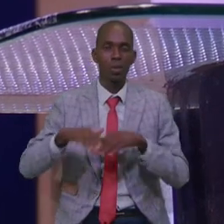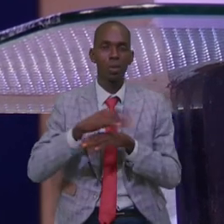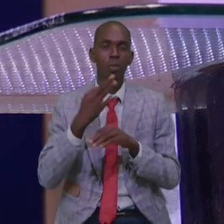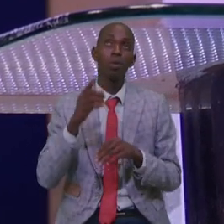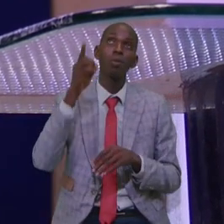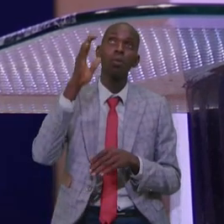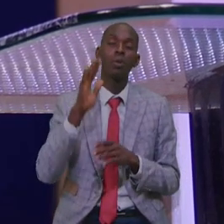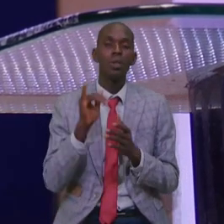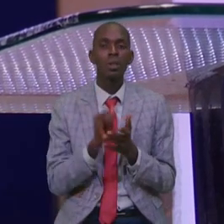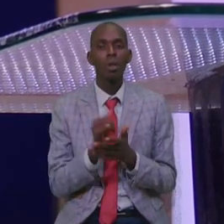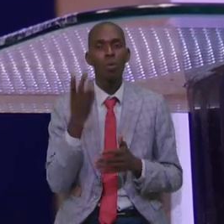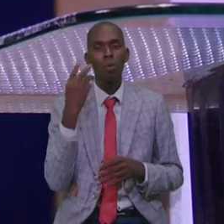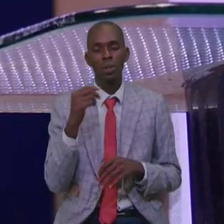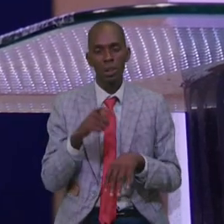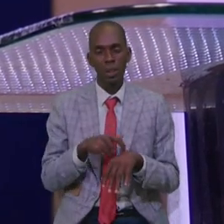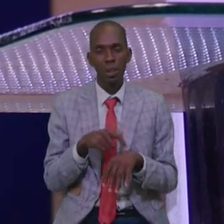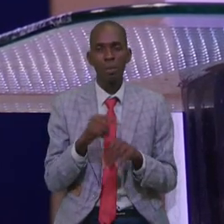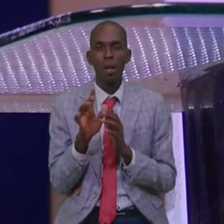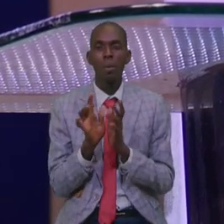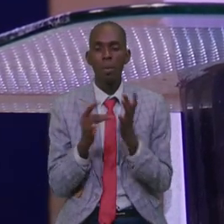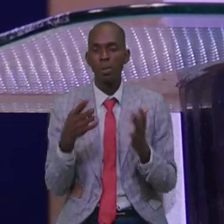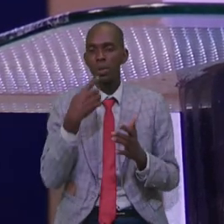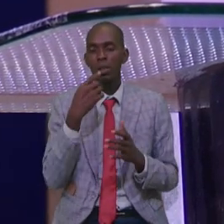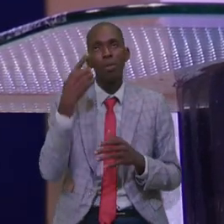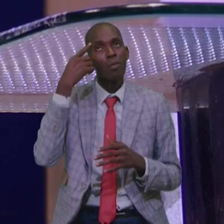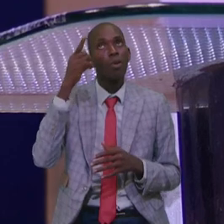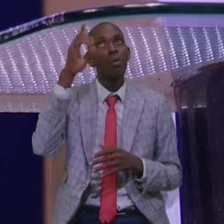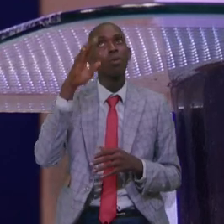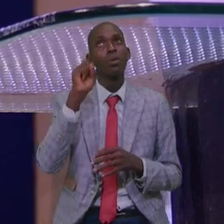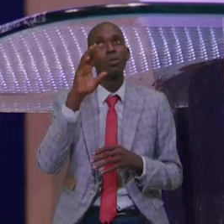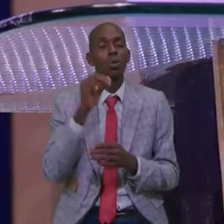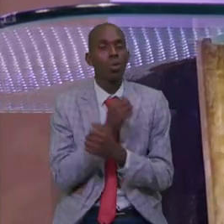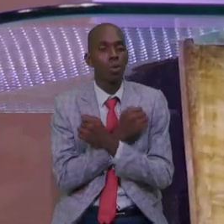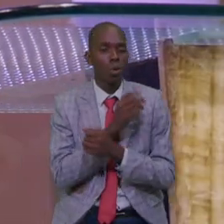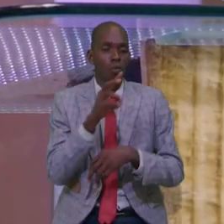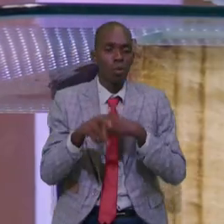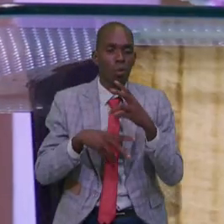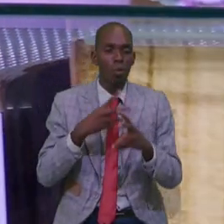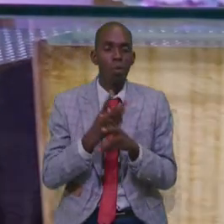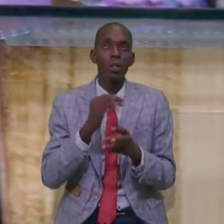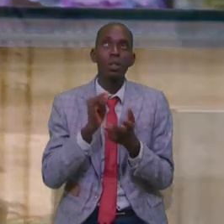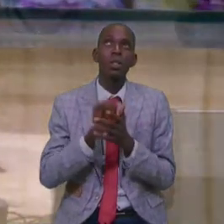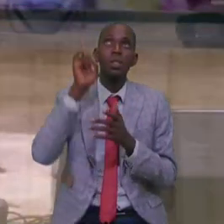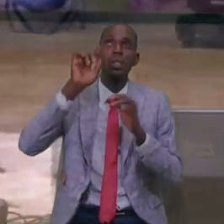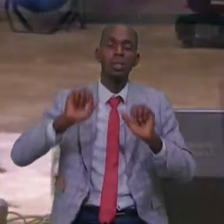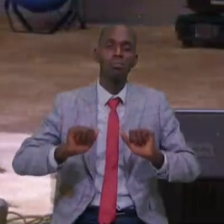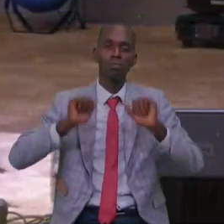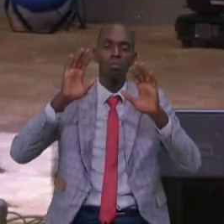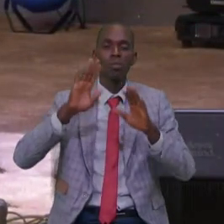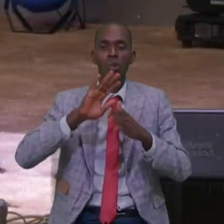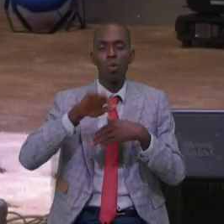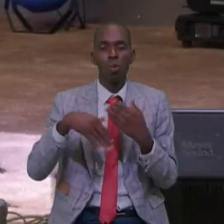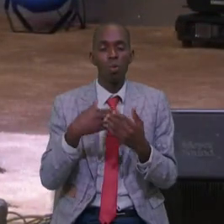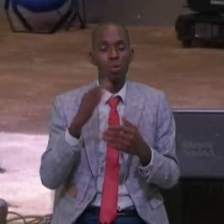the time that the Bible talks about, for God so loved the world that he gave his only begotten son, that